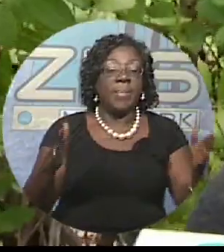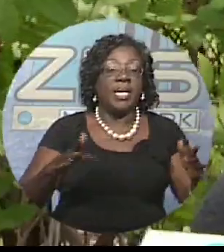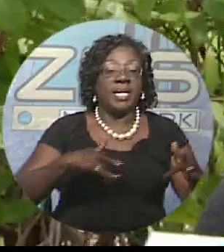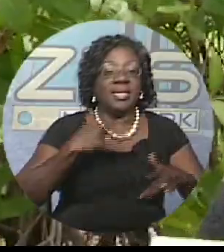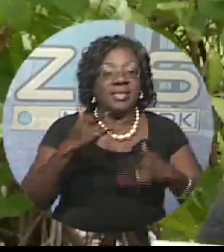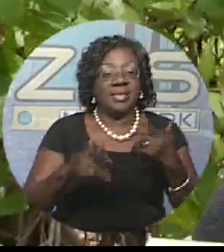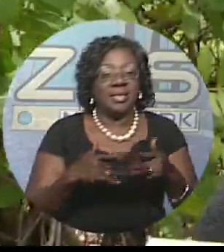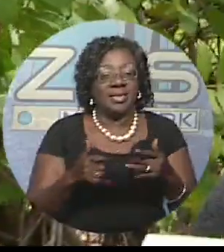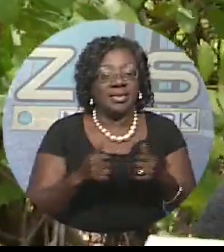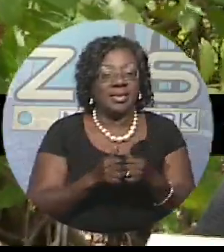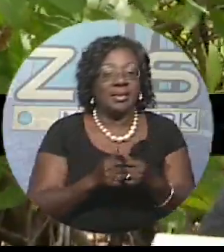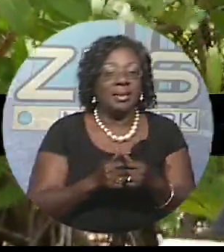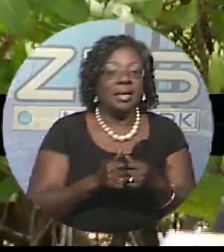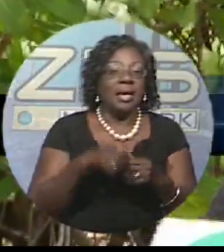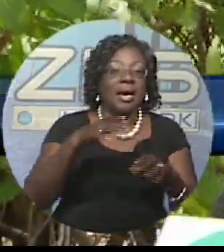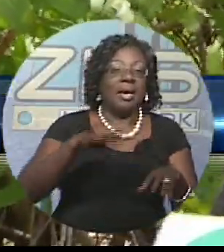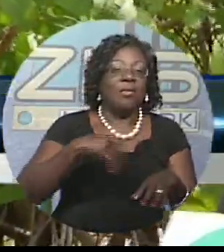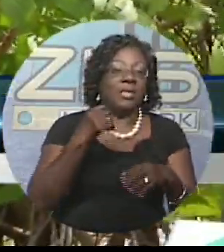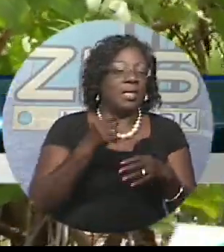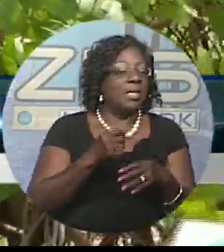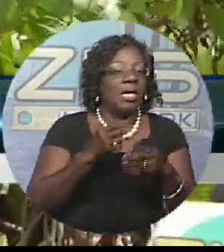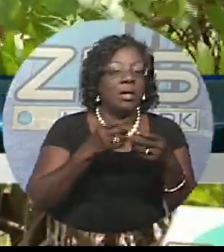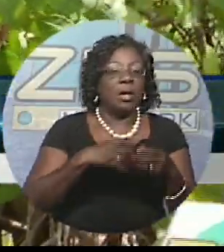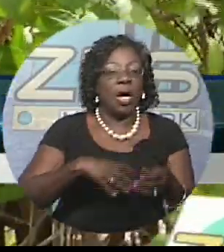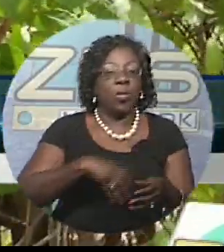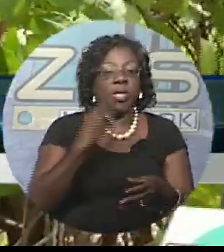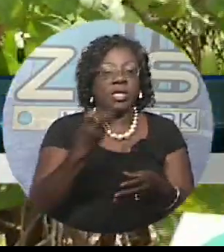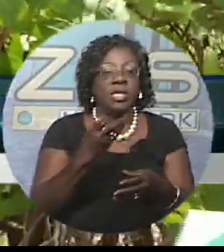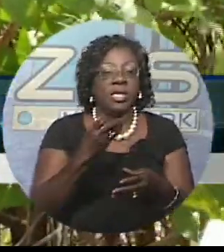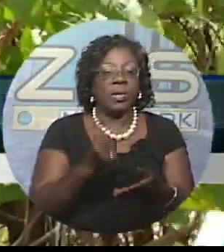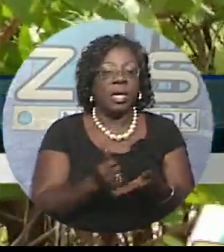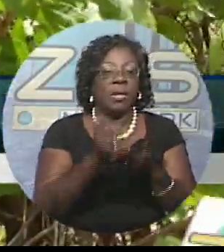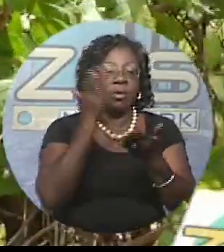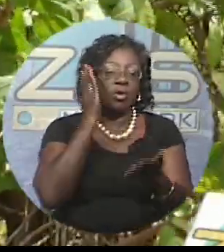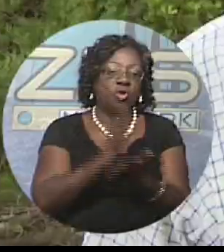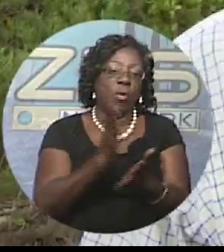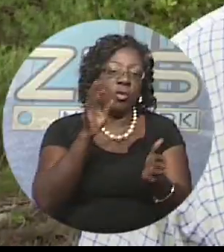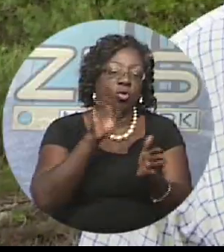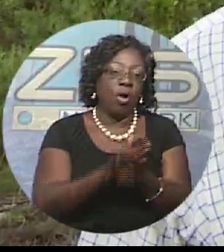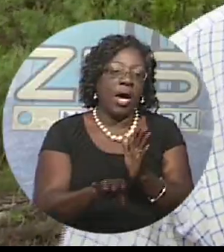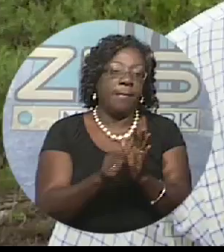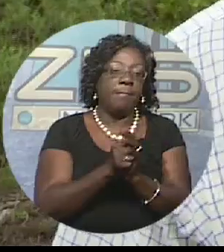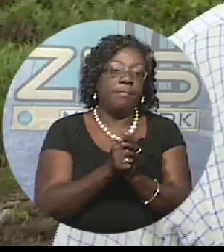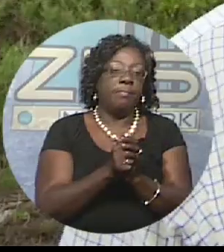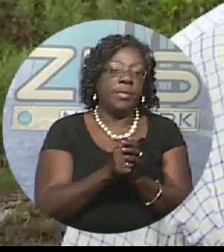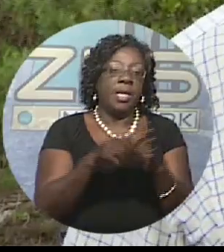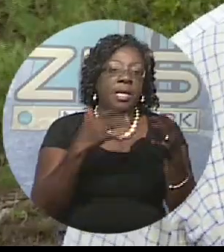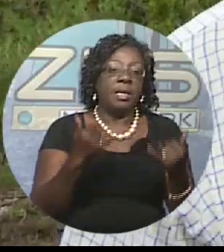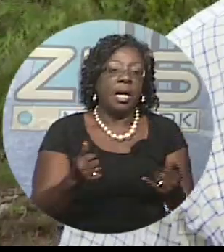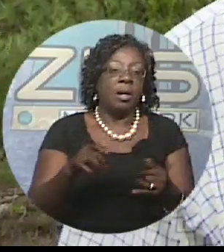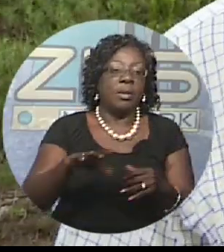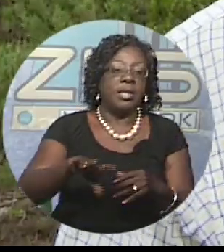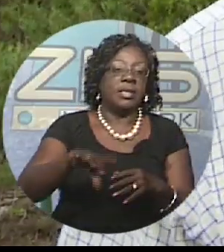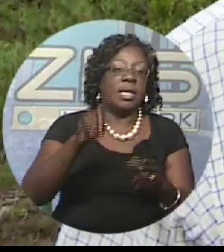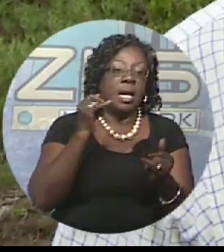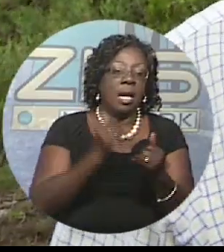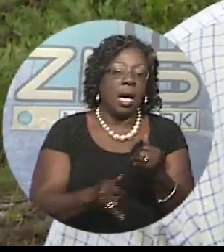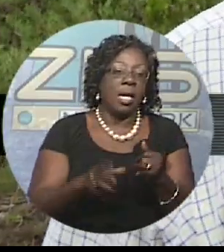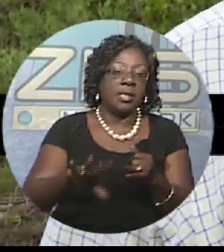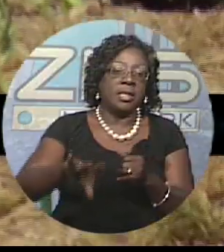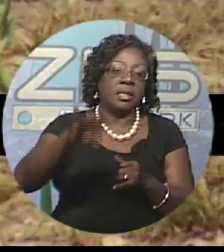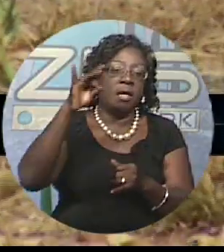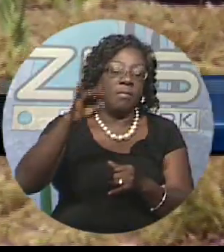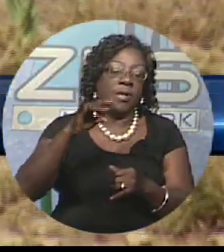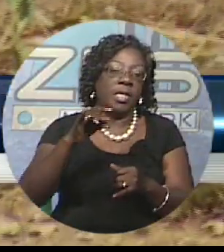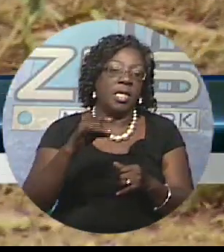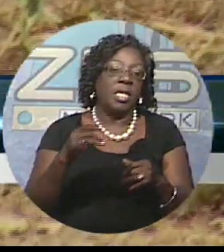I wish for them to crack down on crime really serious and try to get it to stop. Now, this latest discovery joins a long list of findings